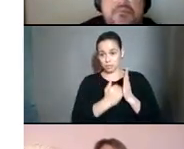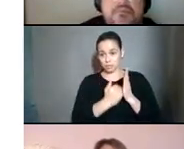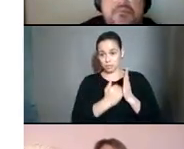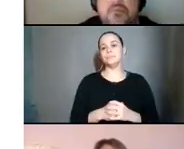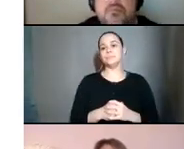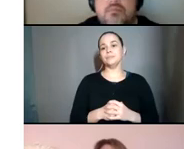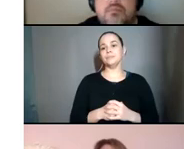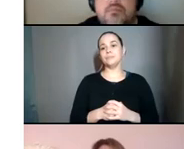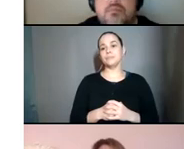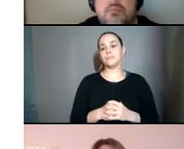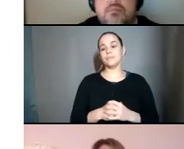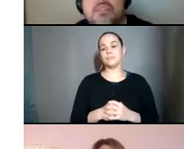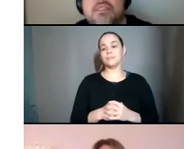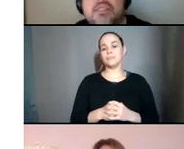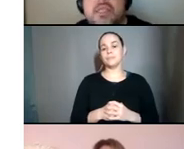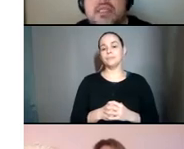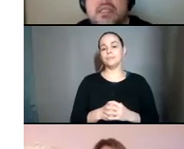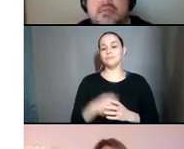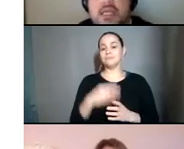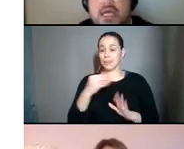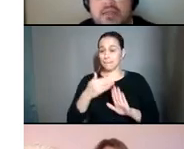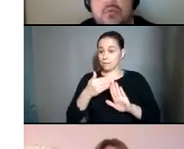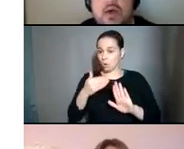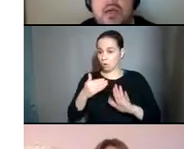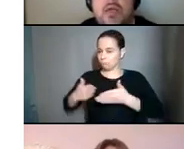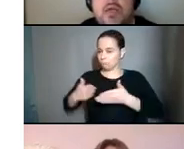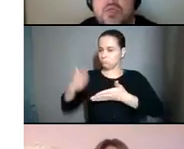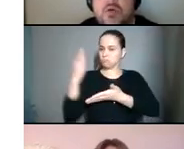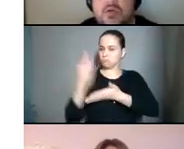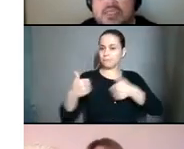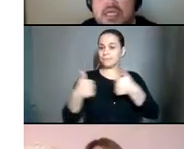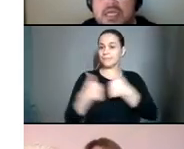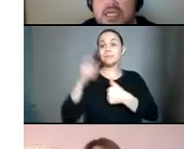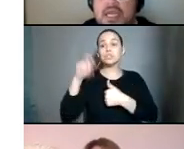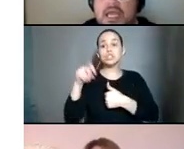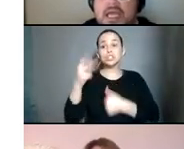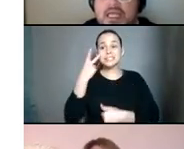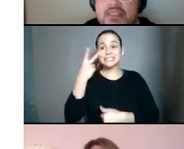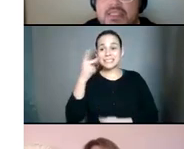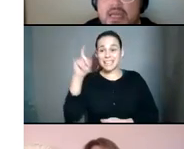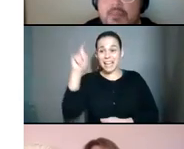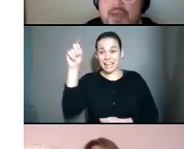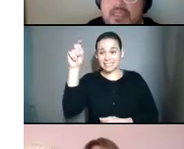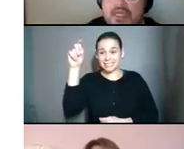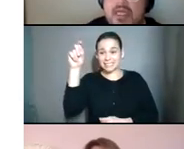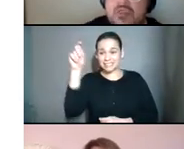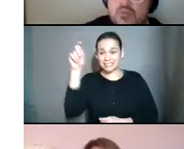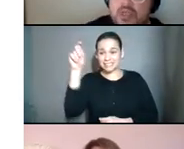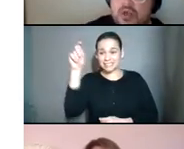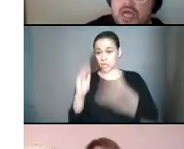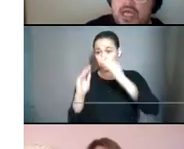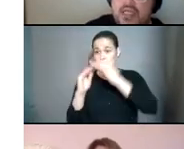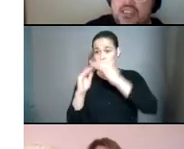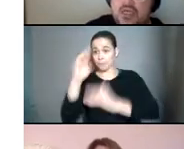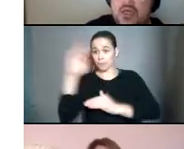And before stopping their play, your child should click on the X in the top right-hand corner to ensure that their